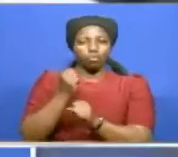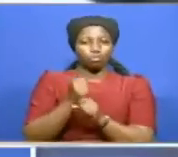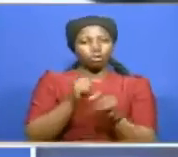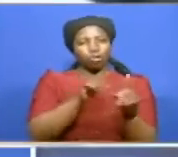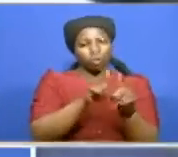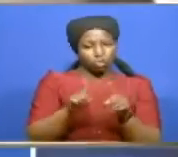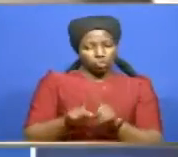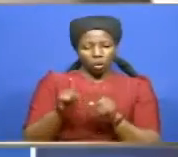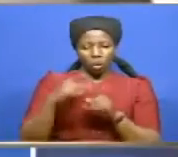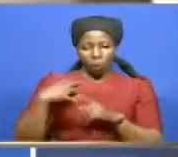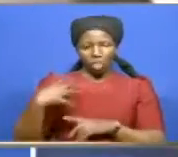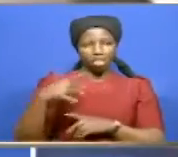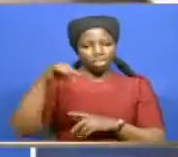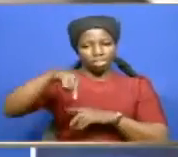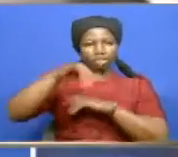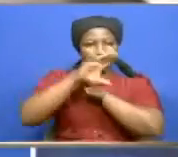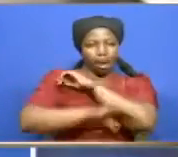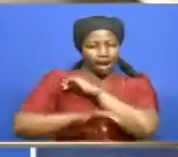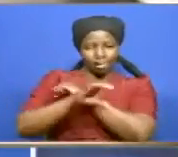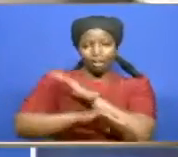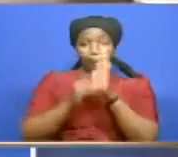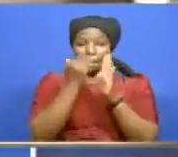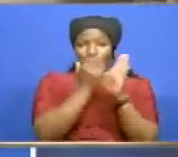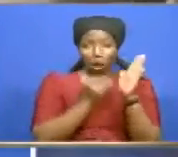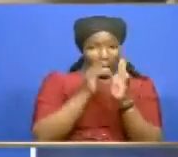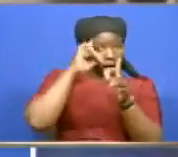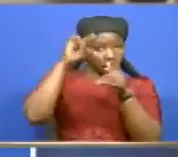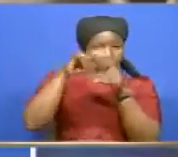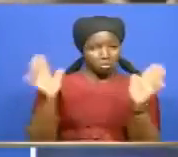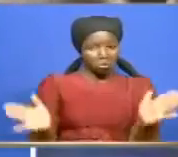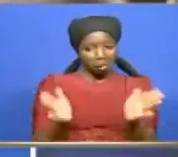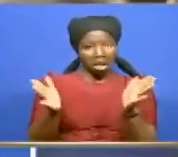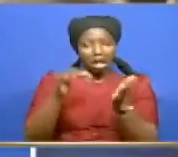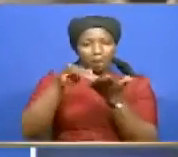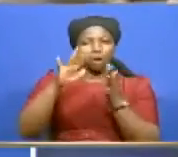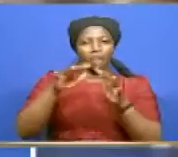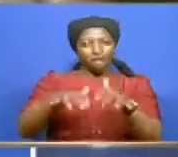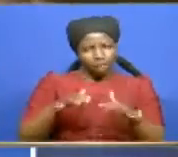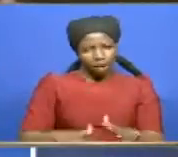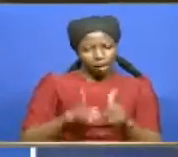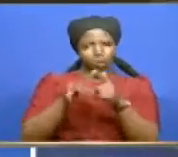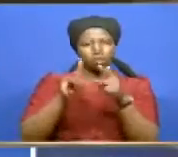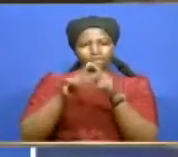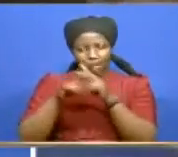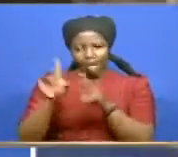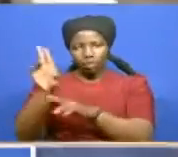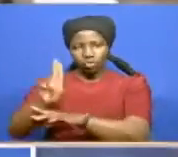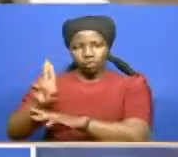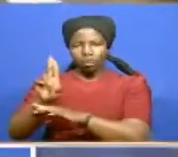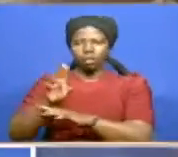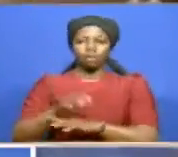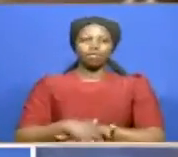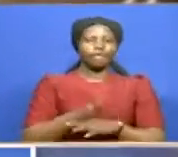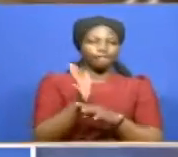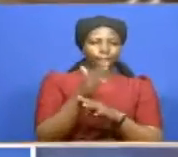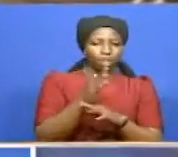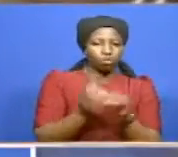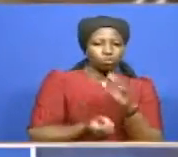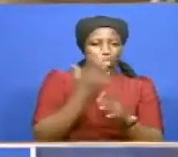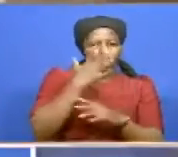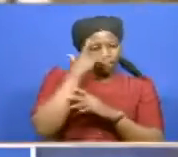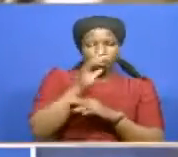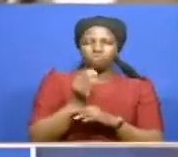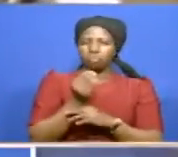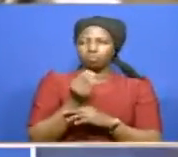wealth in this country. The initiative is to encourage more farmers to venture into aquaculture for job creation, food security,